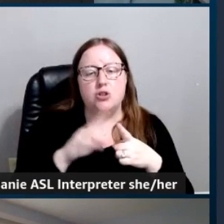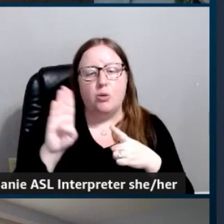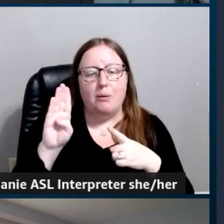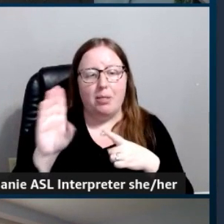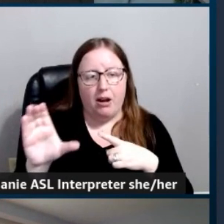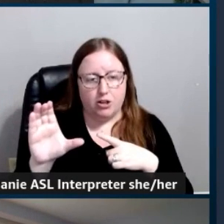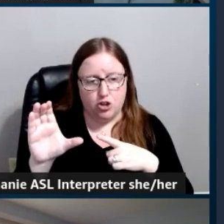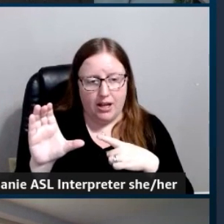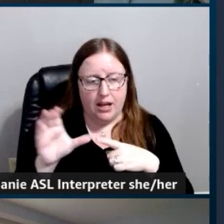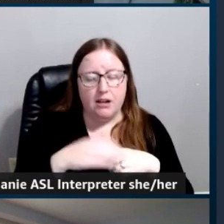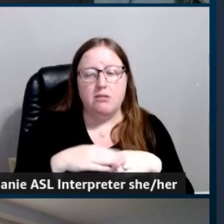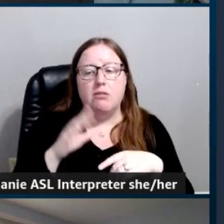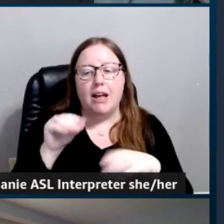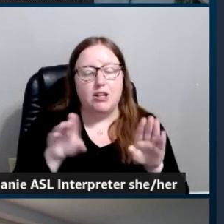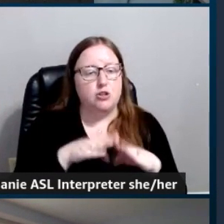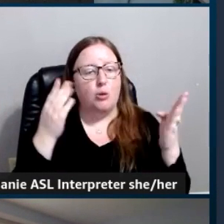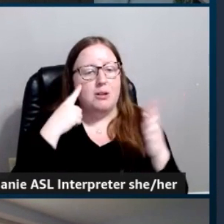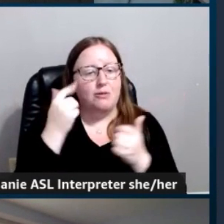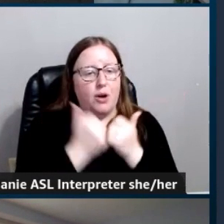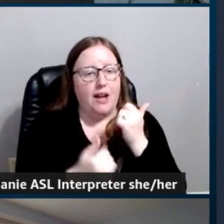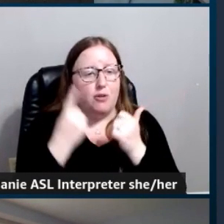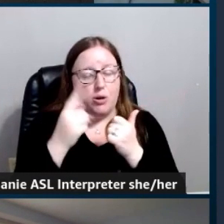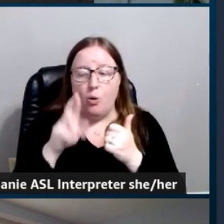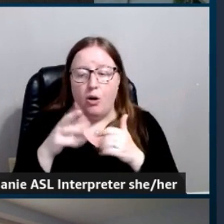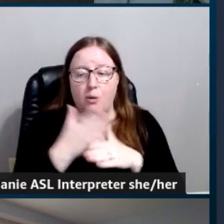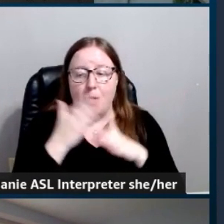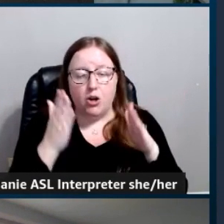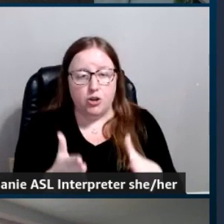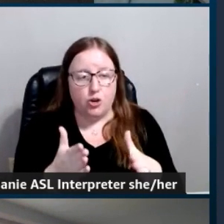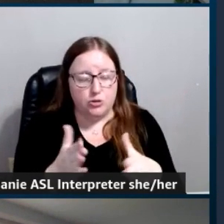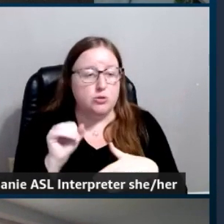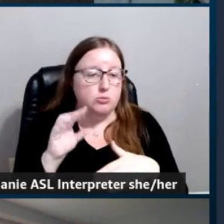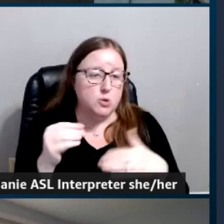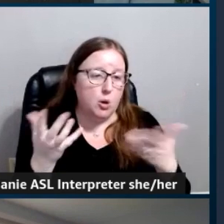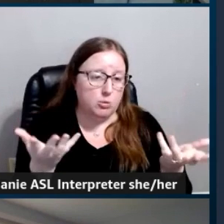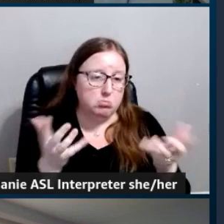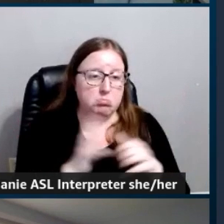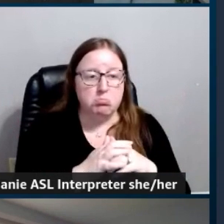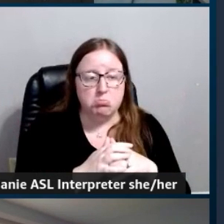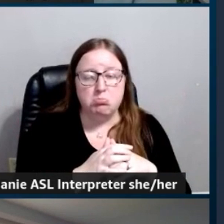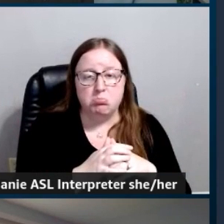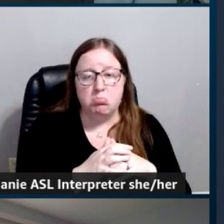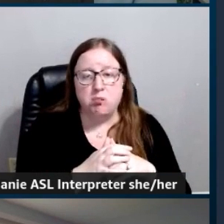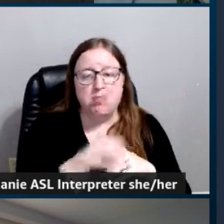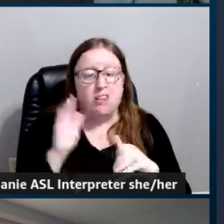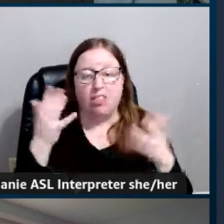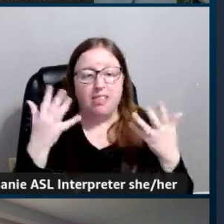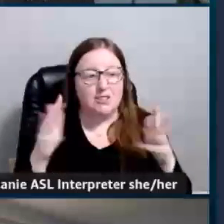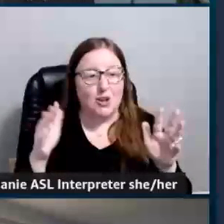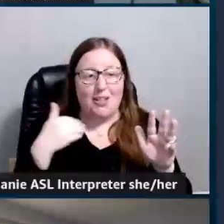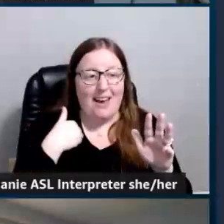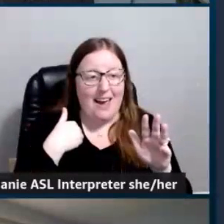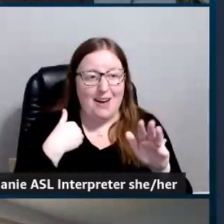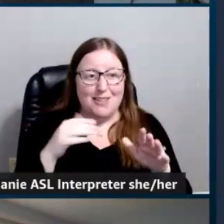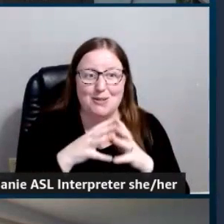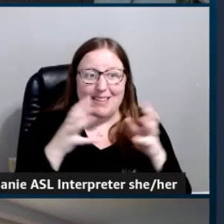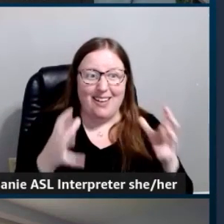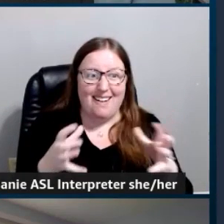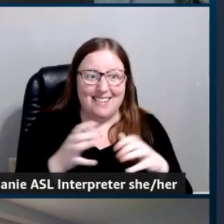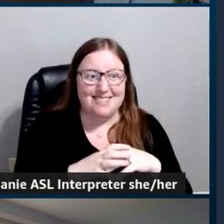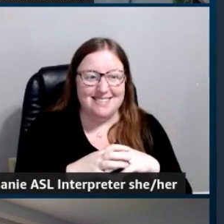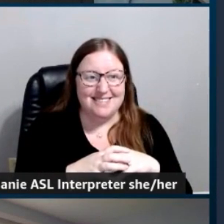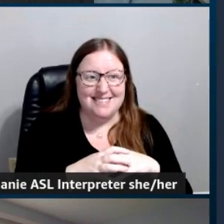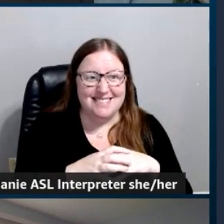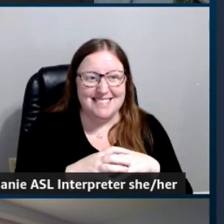blockchain, and it's open for everyone or your partners. So that is all I got. That was a lot. That